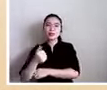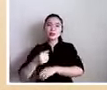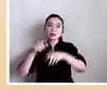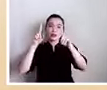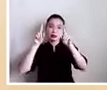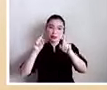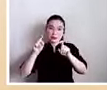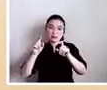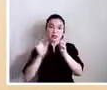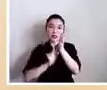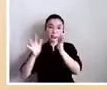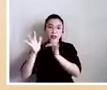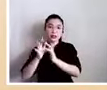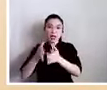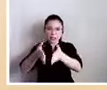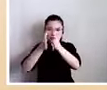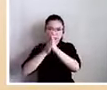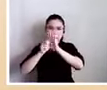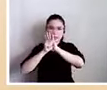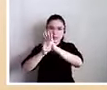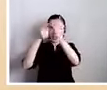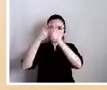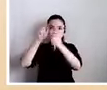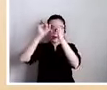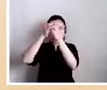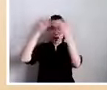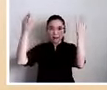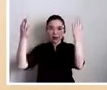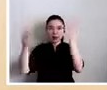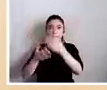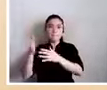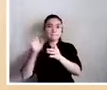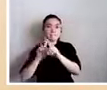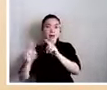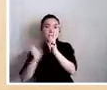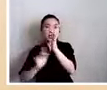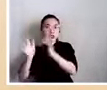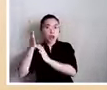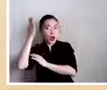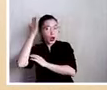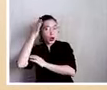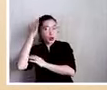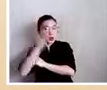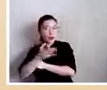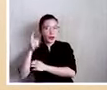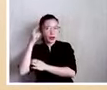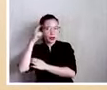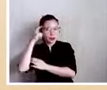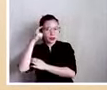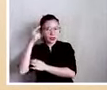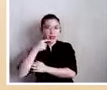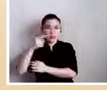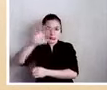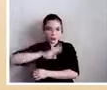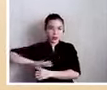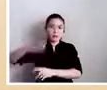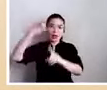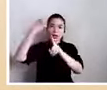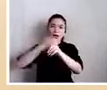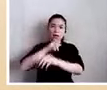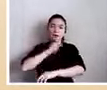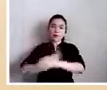heaven. But he knew their thoughts and said to them, "Every kingdom divided against itself will